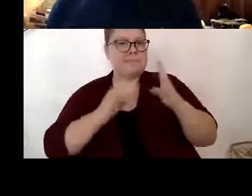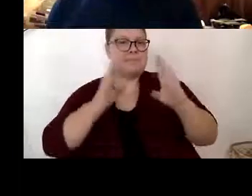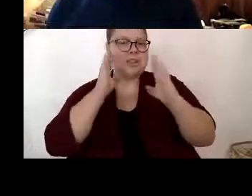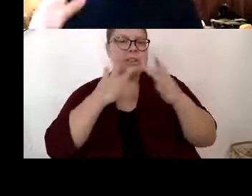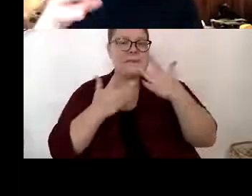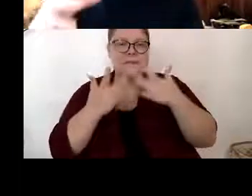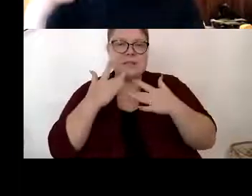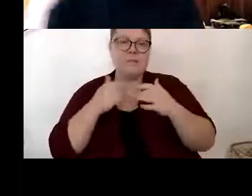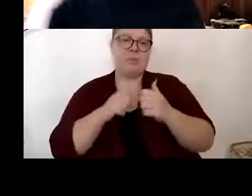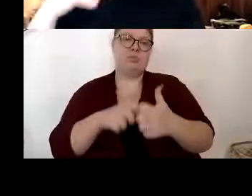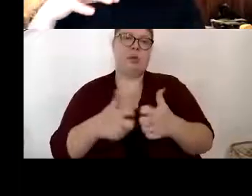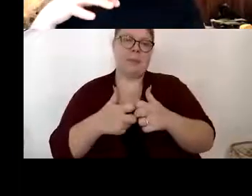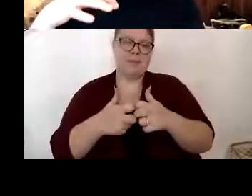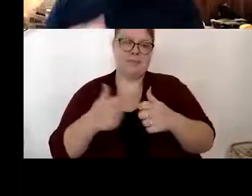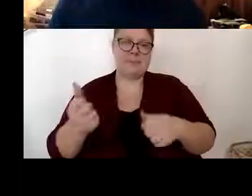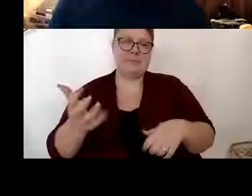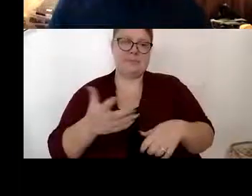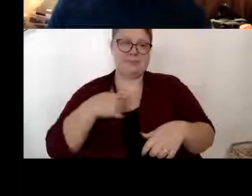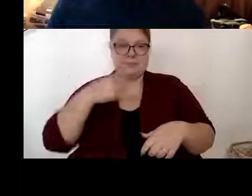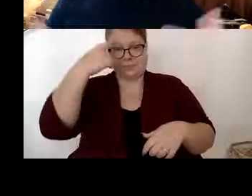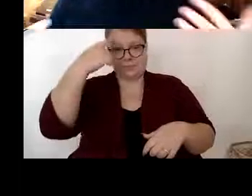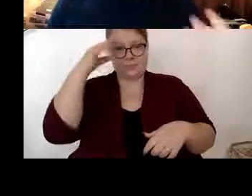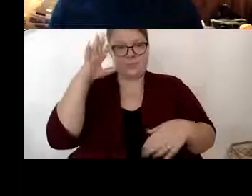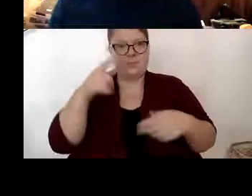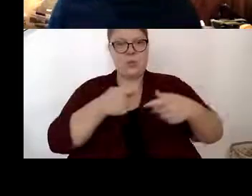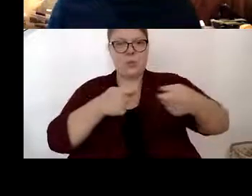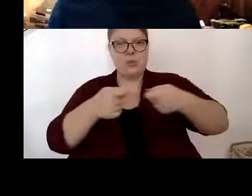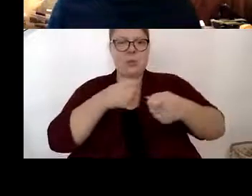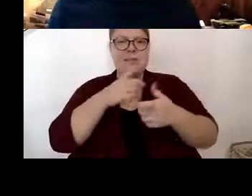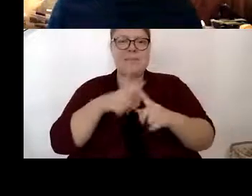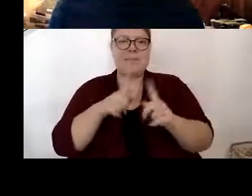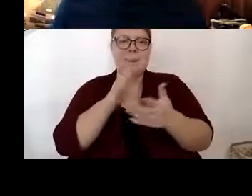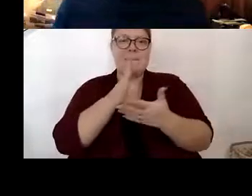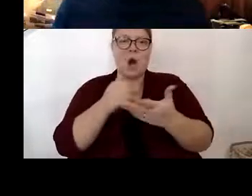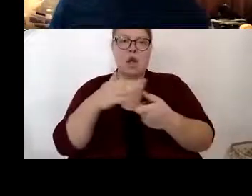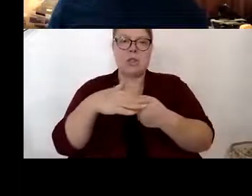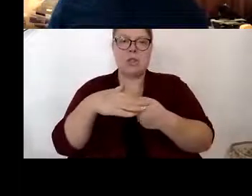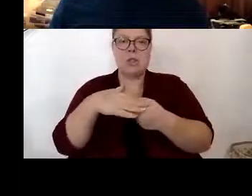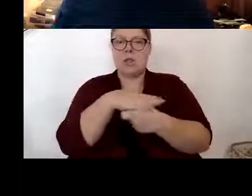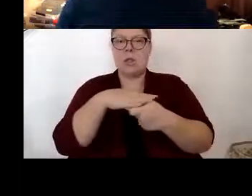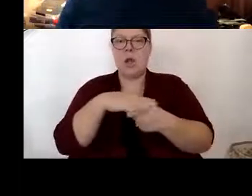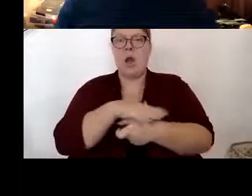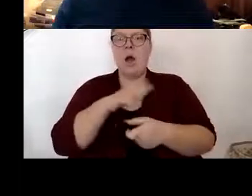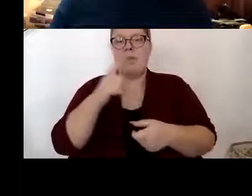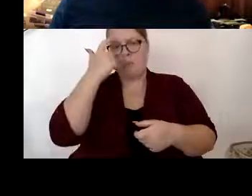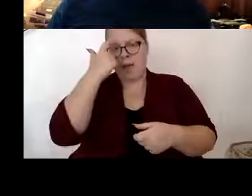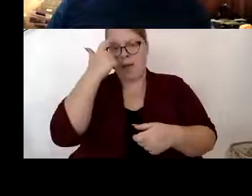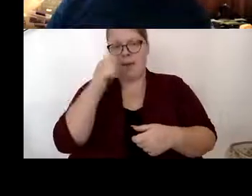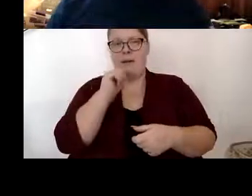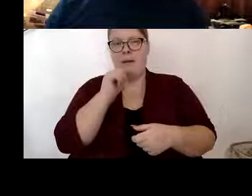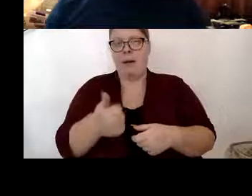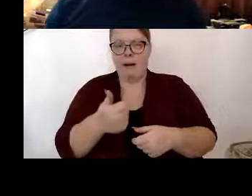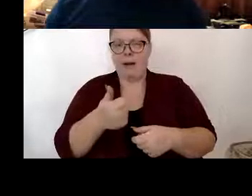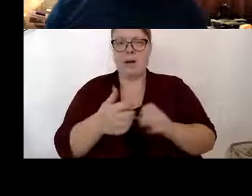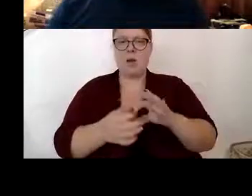mindfulness actually recruits different parts of the brain that aren't even associated with executive functioning. So again, just